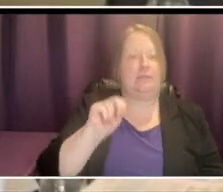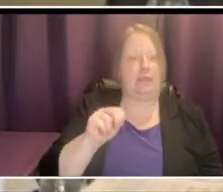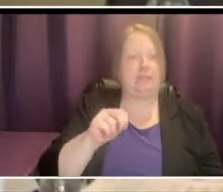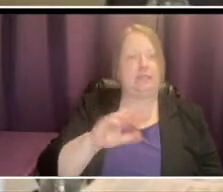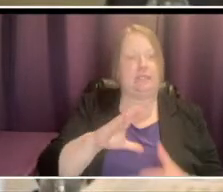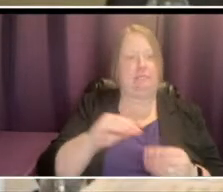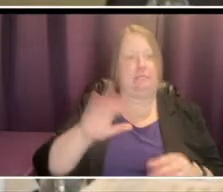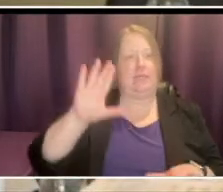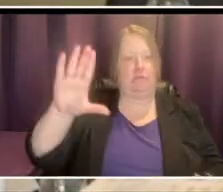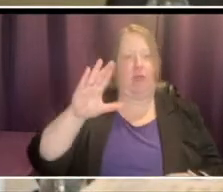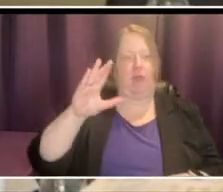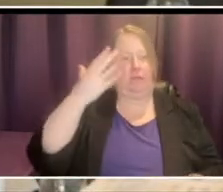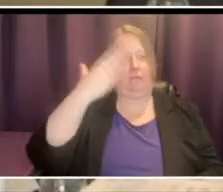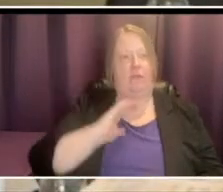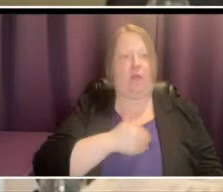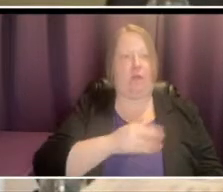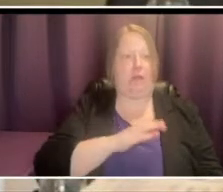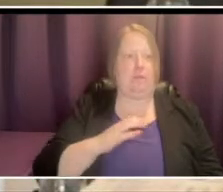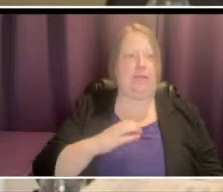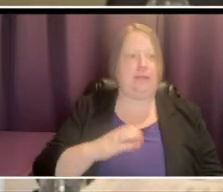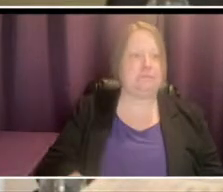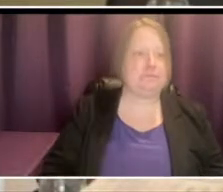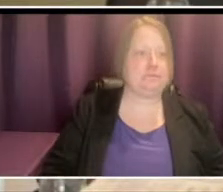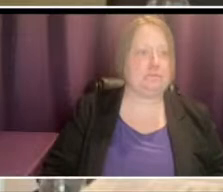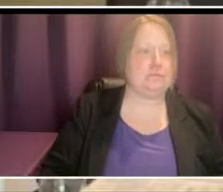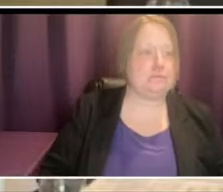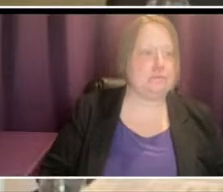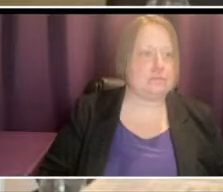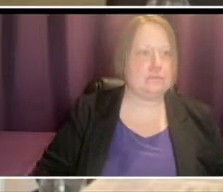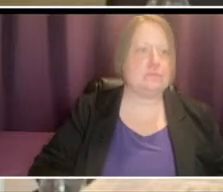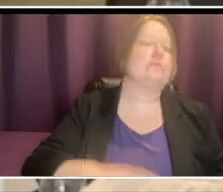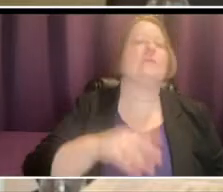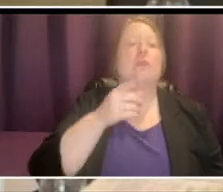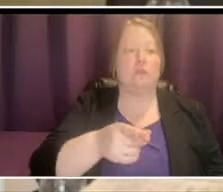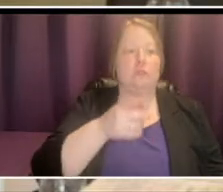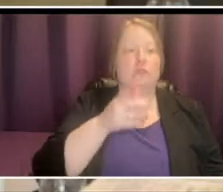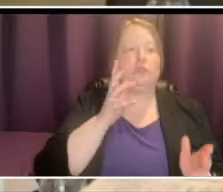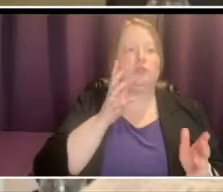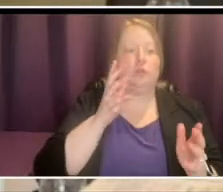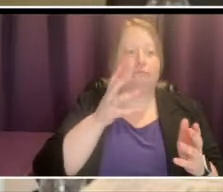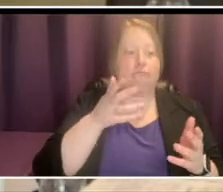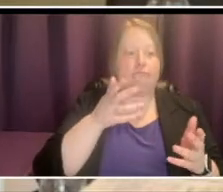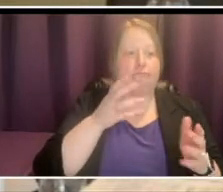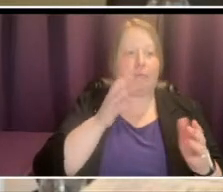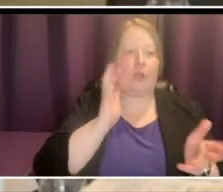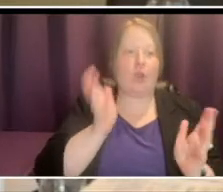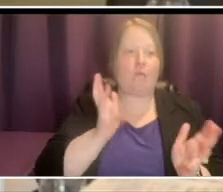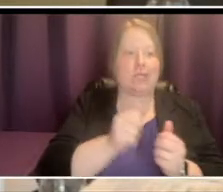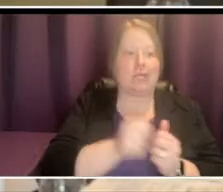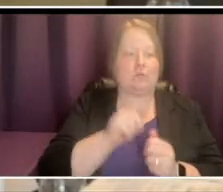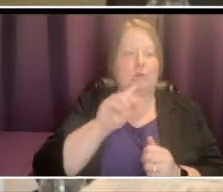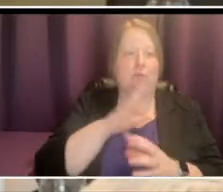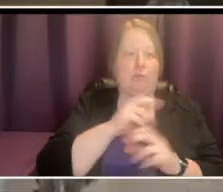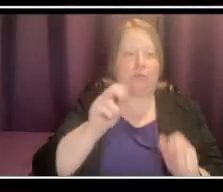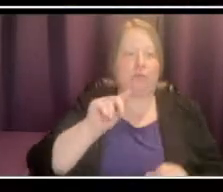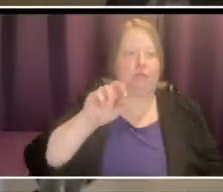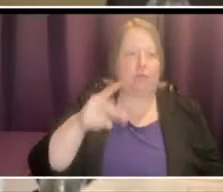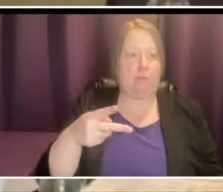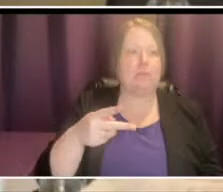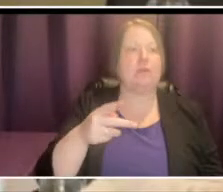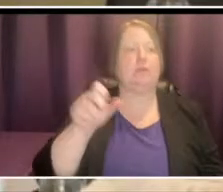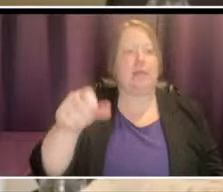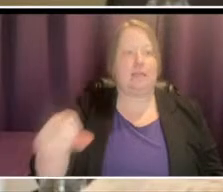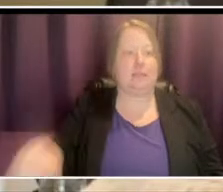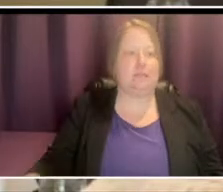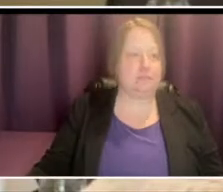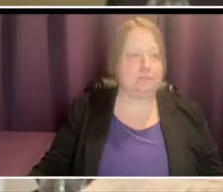Did President Trump authorize you to discuss publicly your January 4th, 2021 conversation with him? 5th.